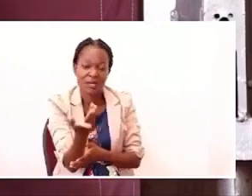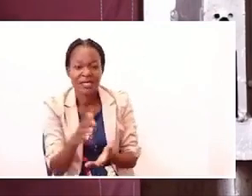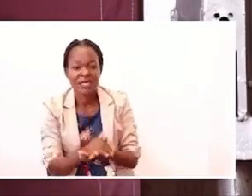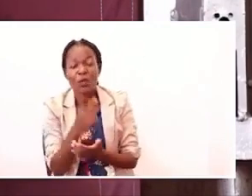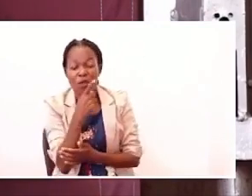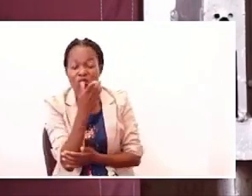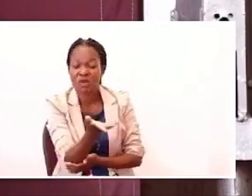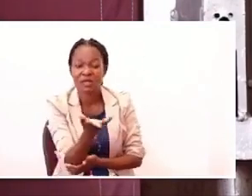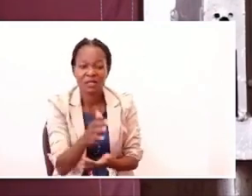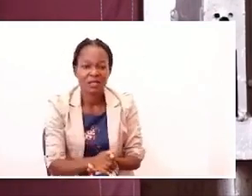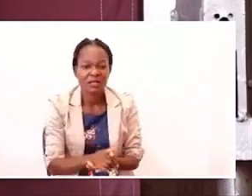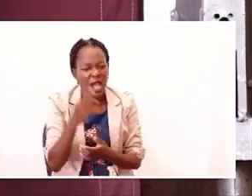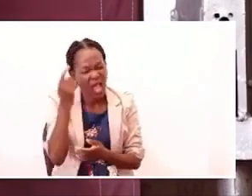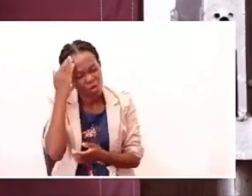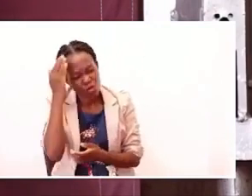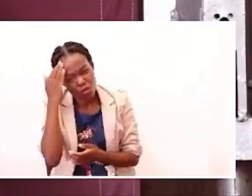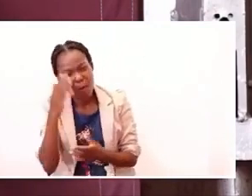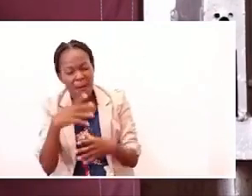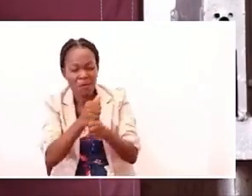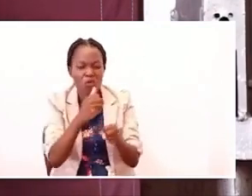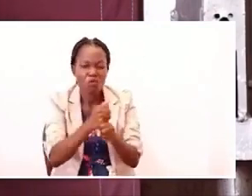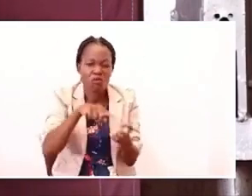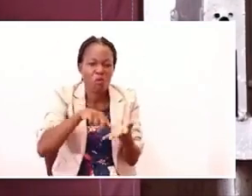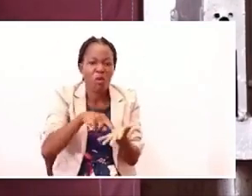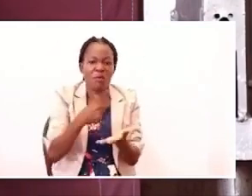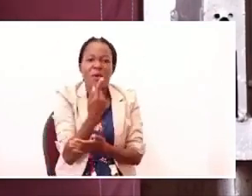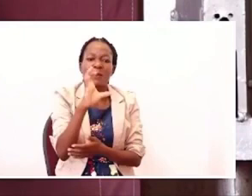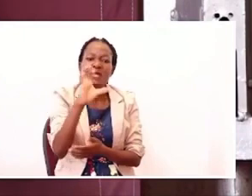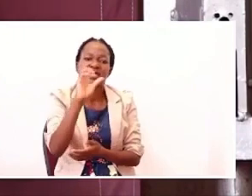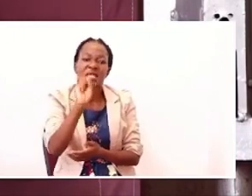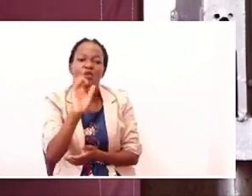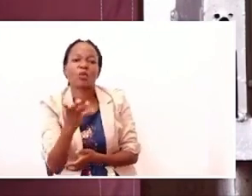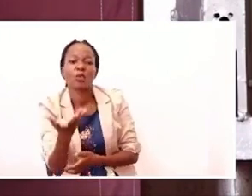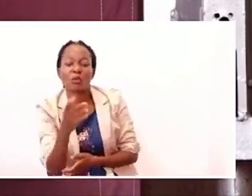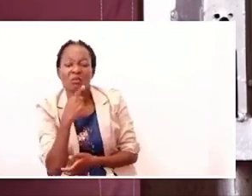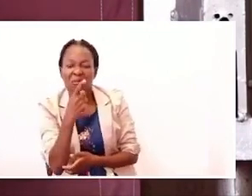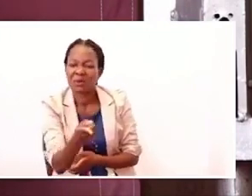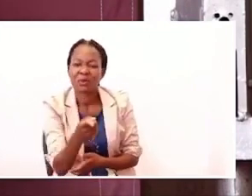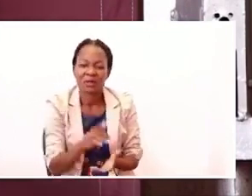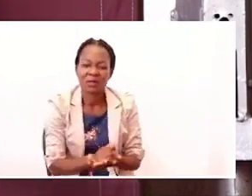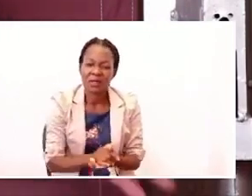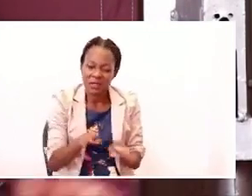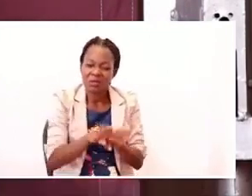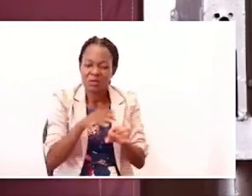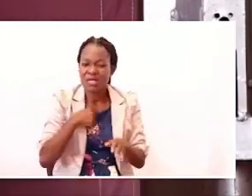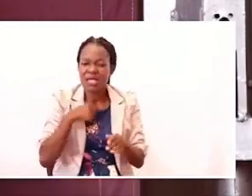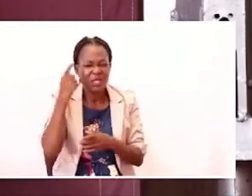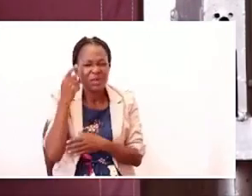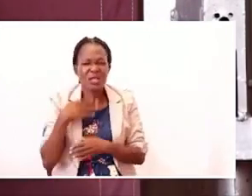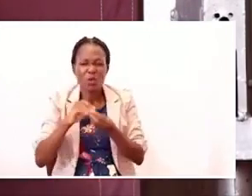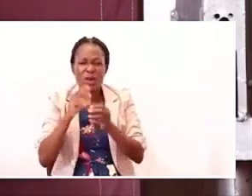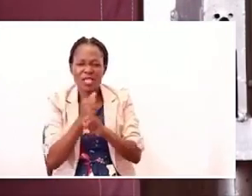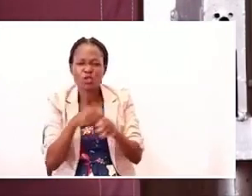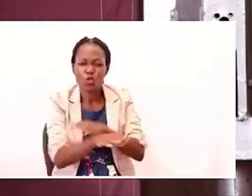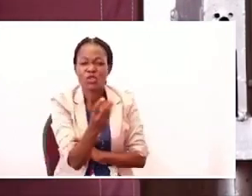I know that civil society organizations are talking about these things. And we, in my experience in the Treasury, we have